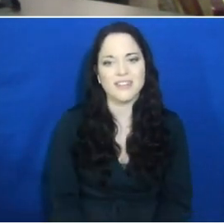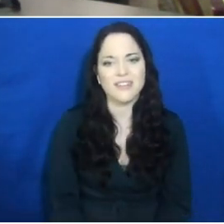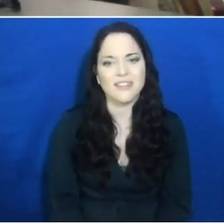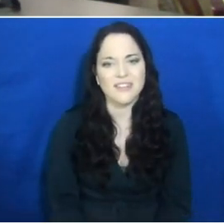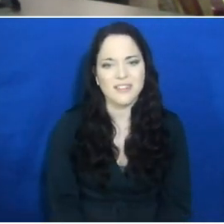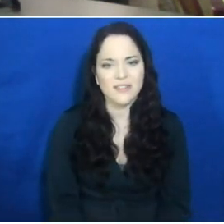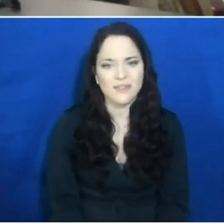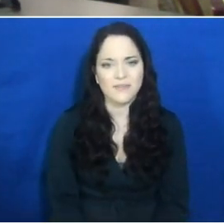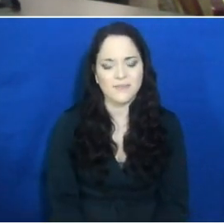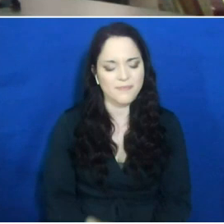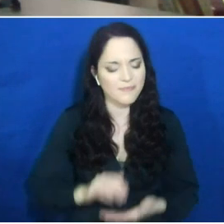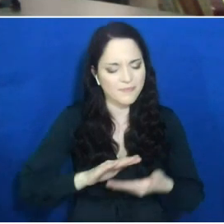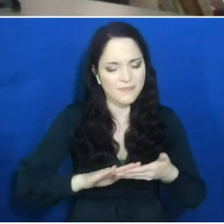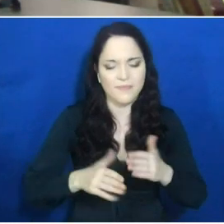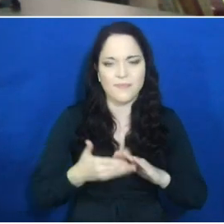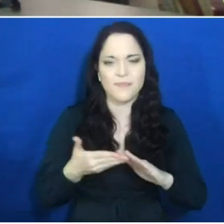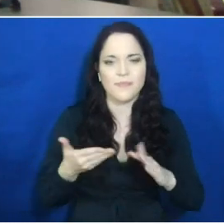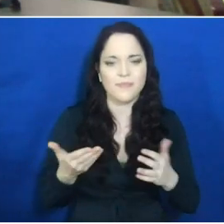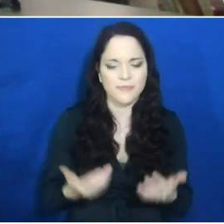Forgiveness.